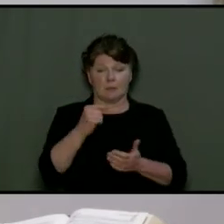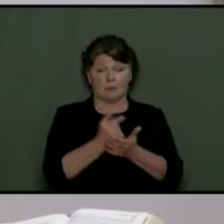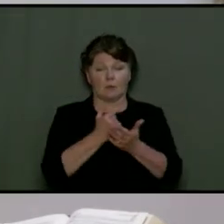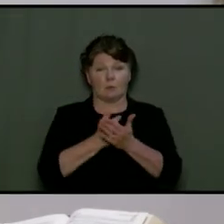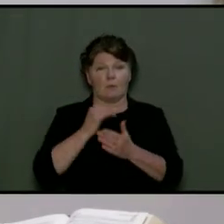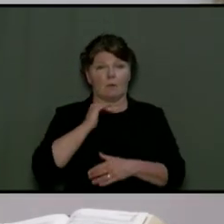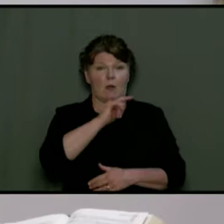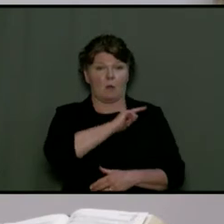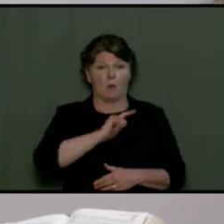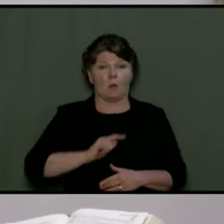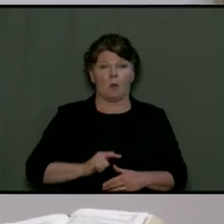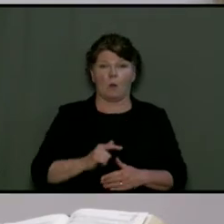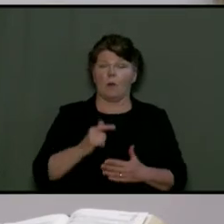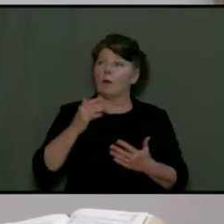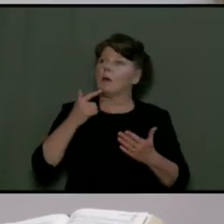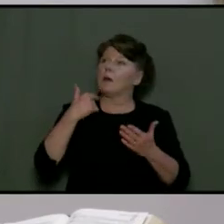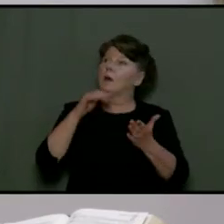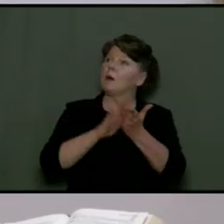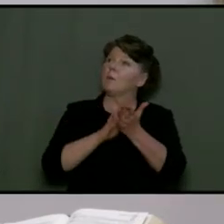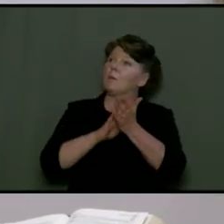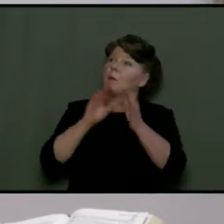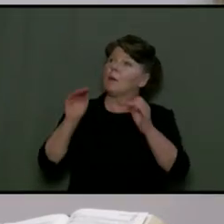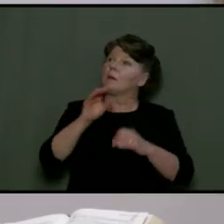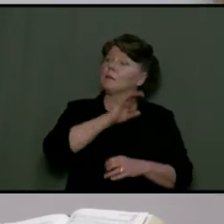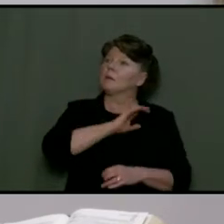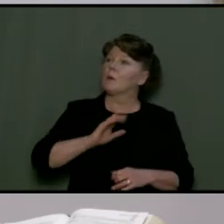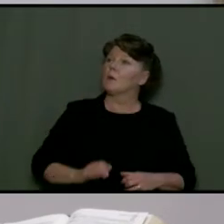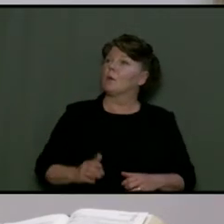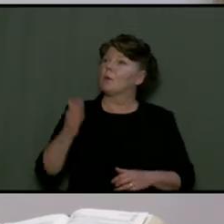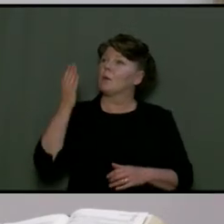of the Lord. Praise to you, O Christ.